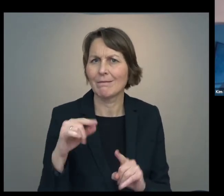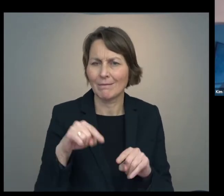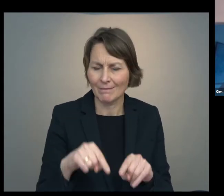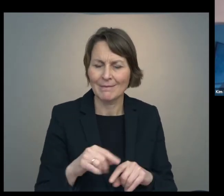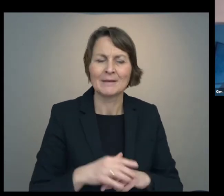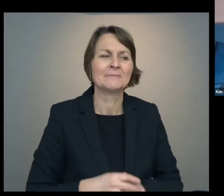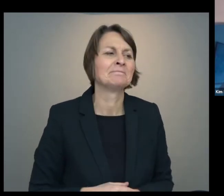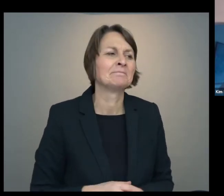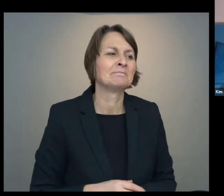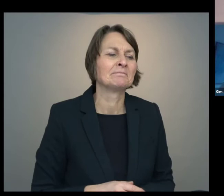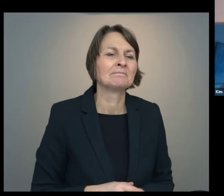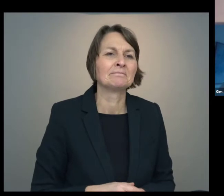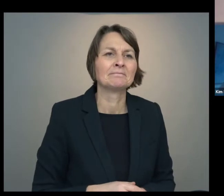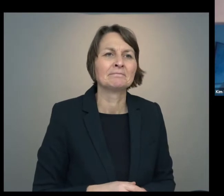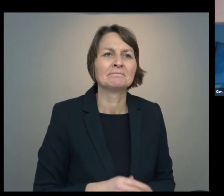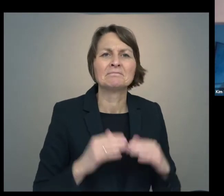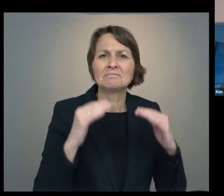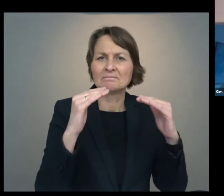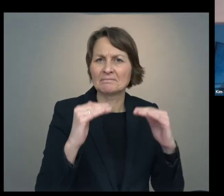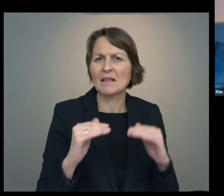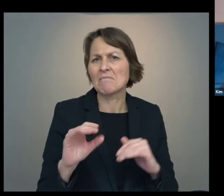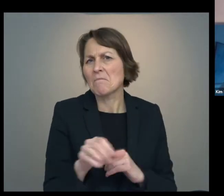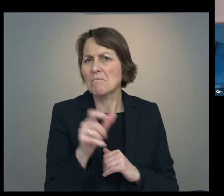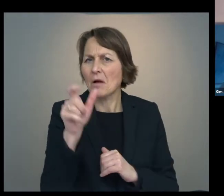Shanice. We have